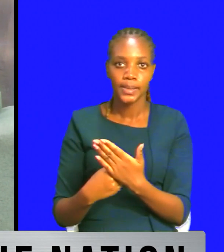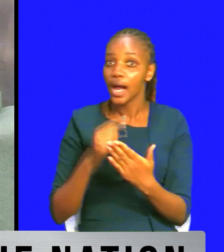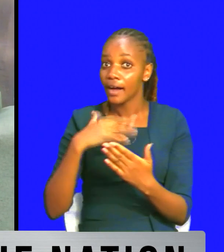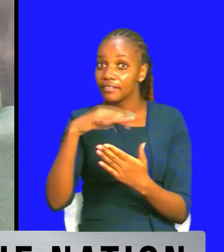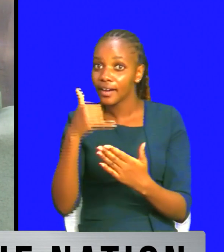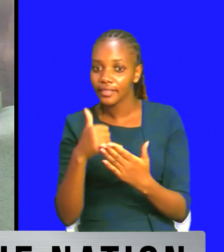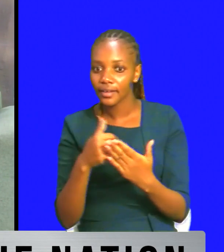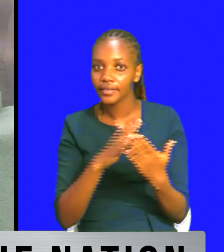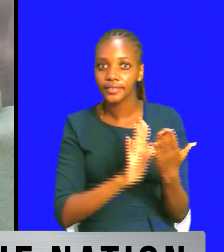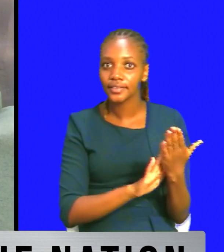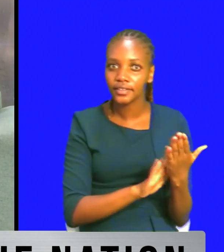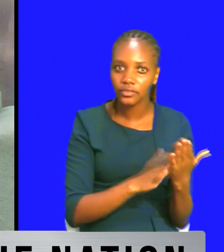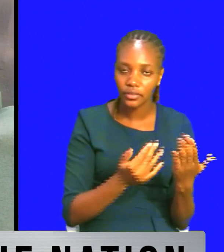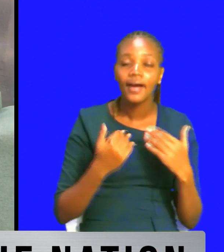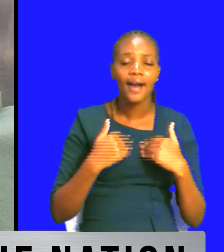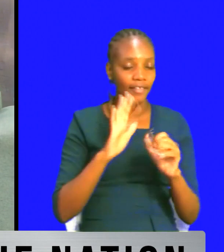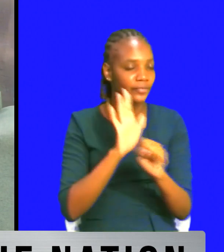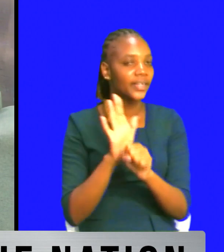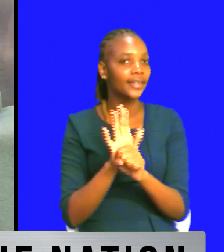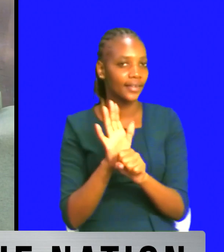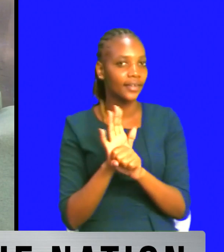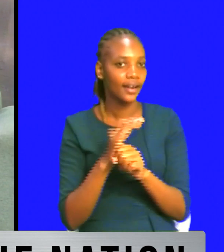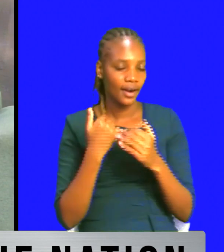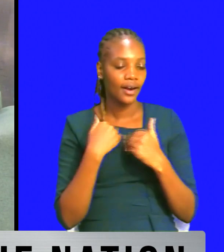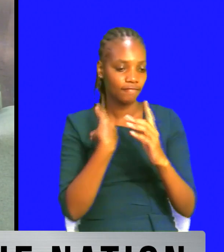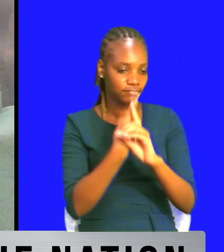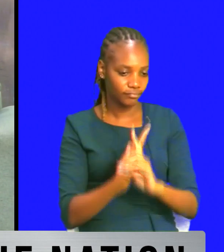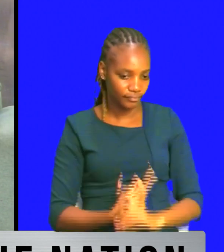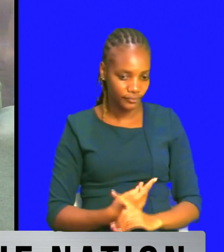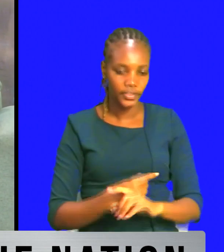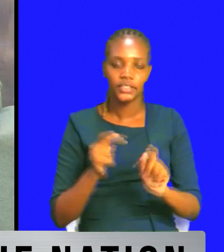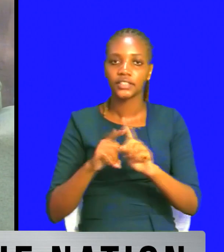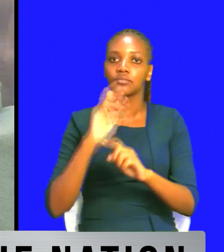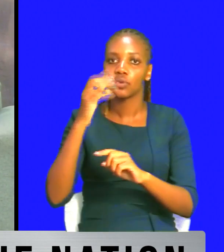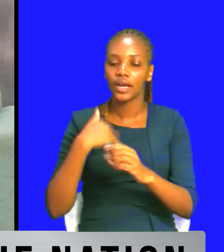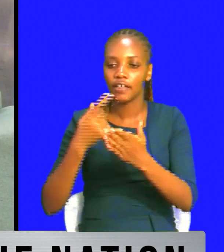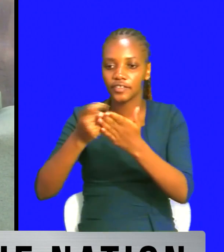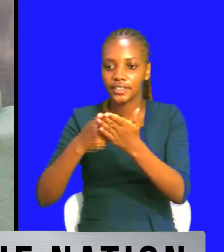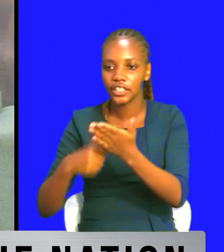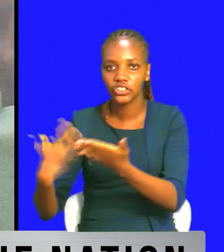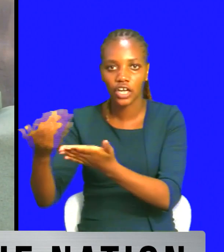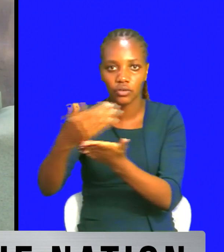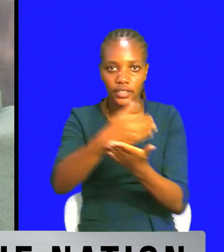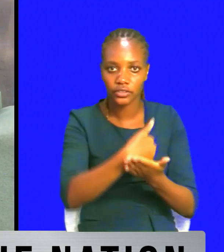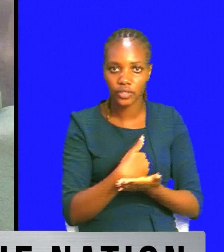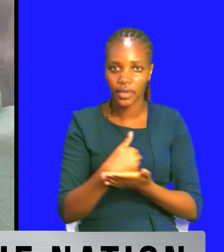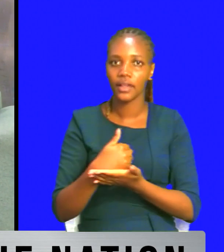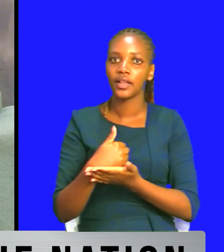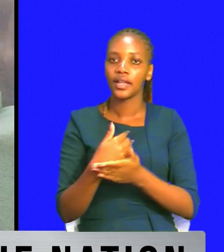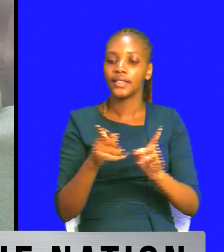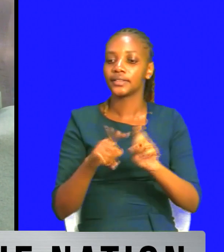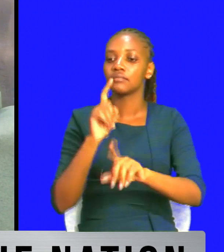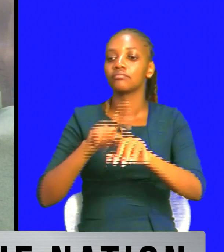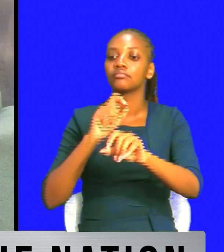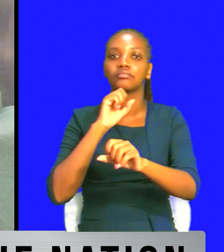resolutions. There are several of them. They call for a signature collection. Now, and even as you are doing